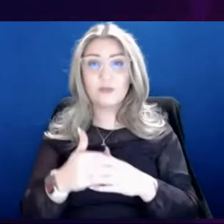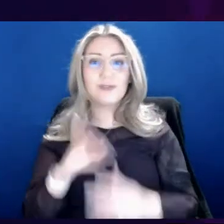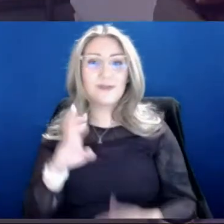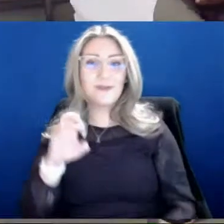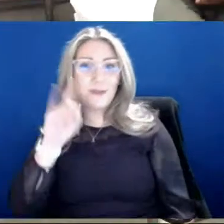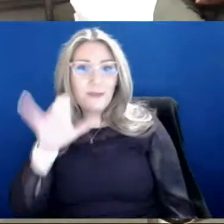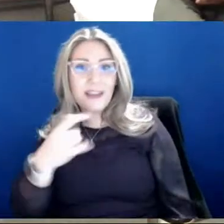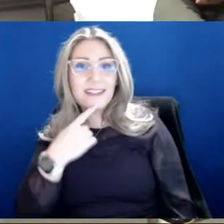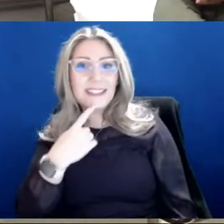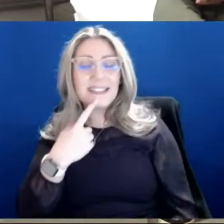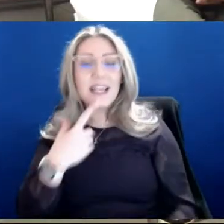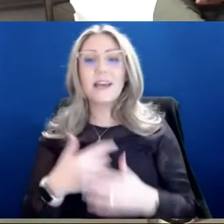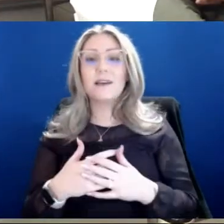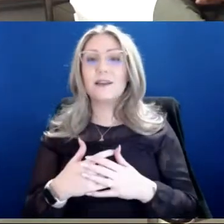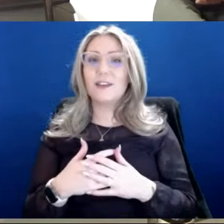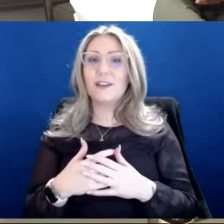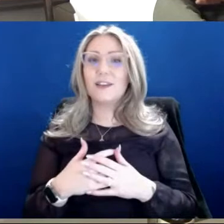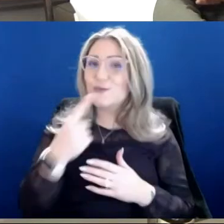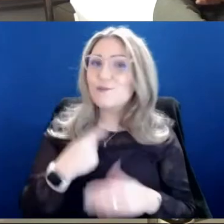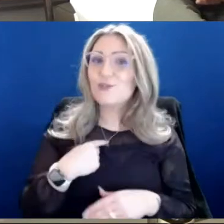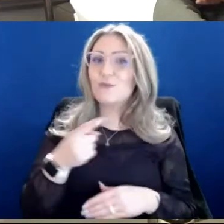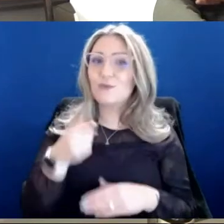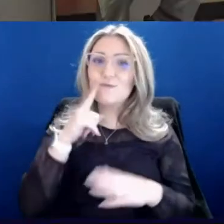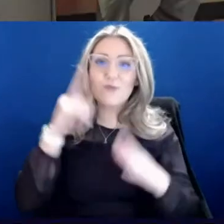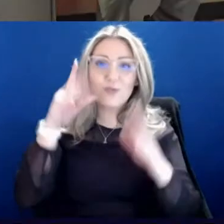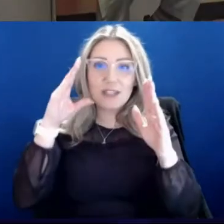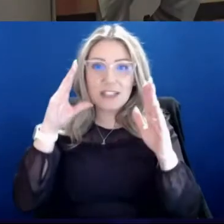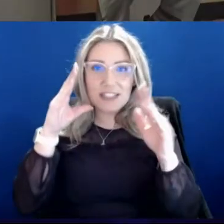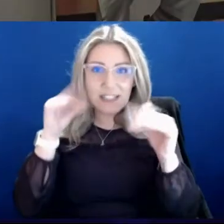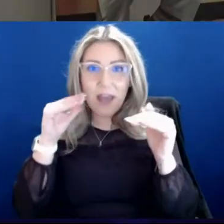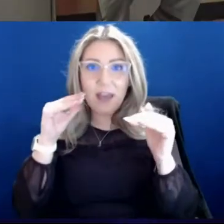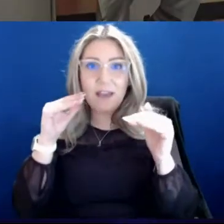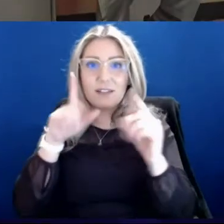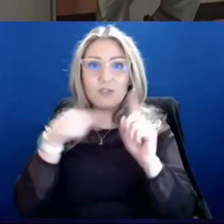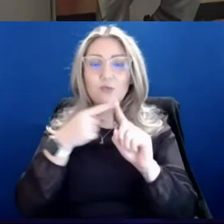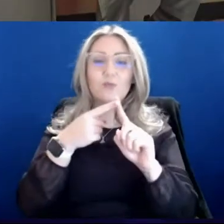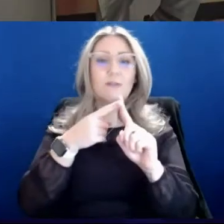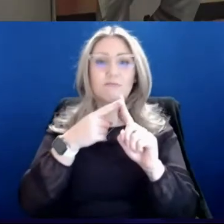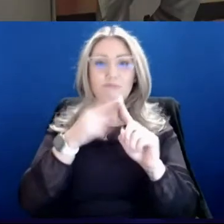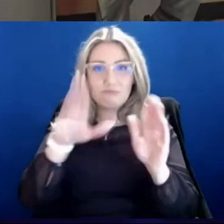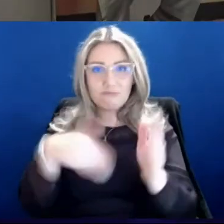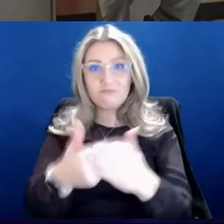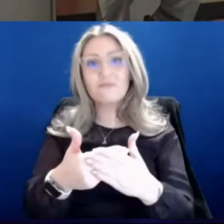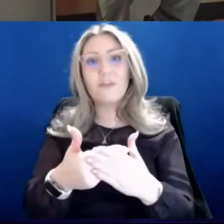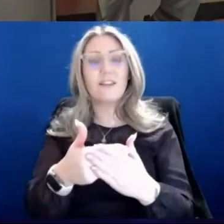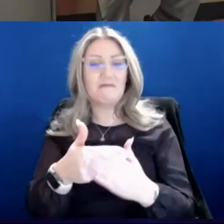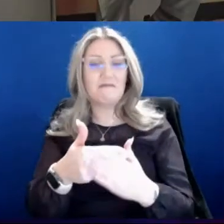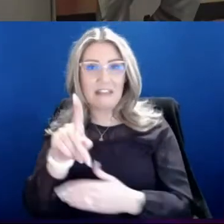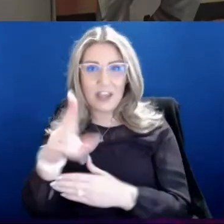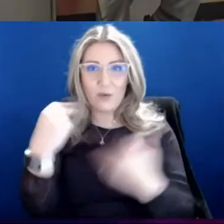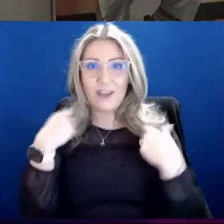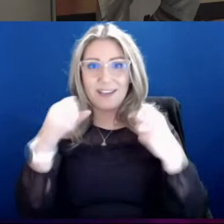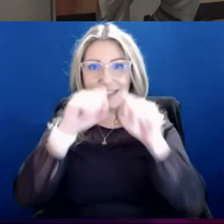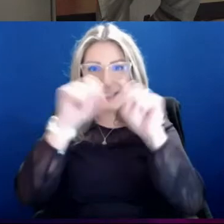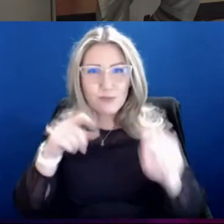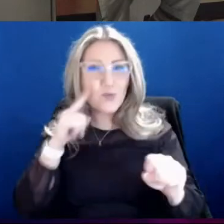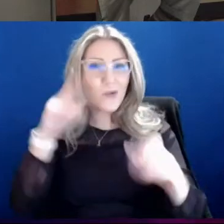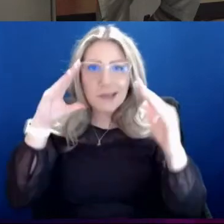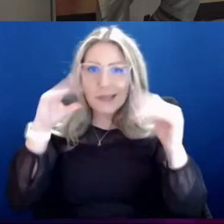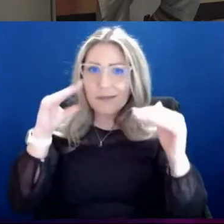that when, Becky, you told me you were expecting when you came to the University of Kansas Health System, you thought you were going to get one cancer